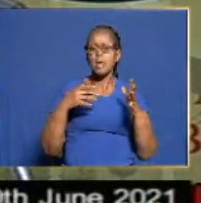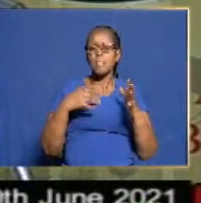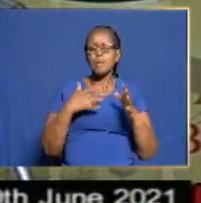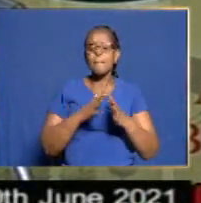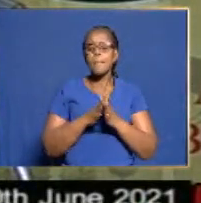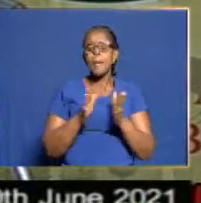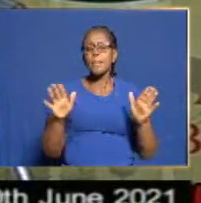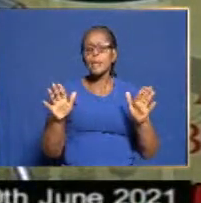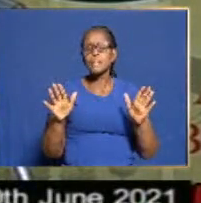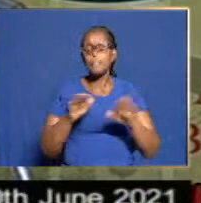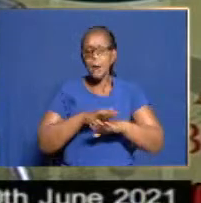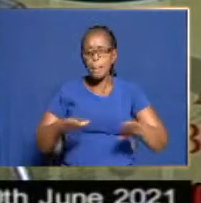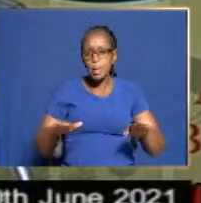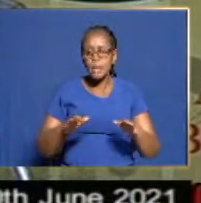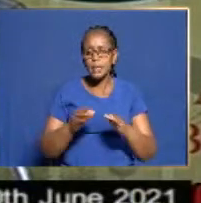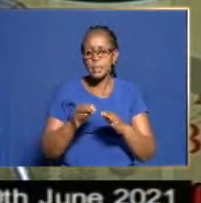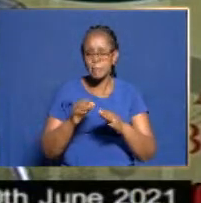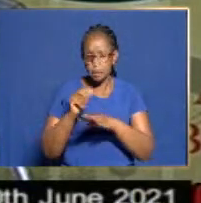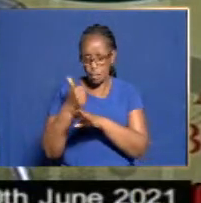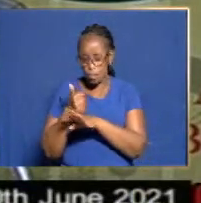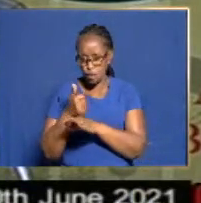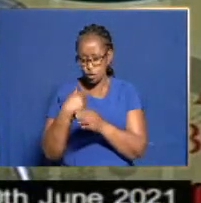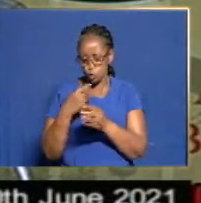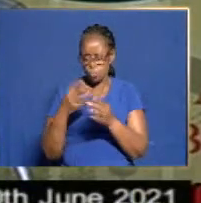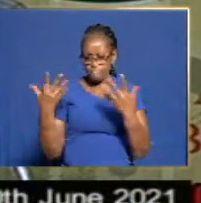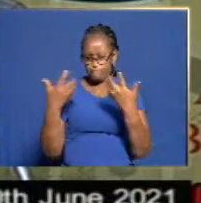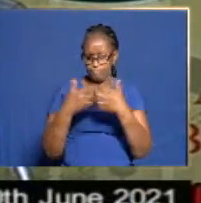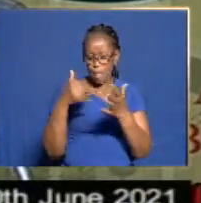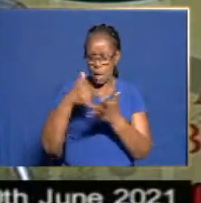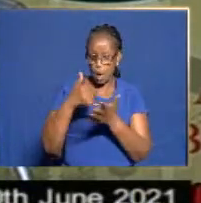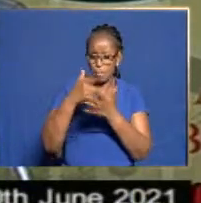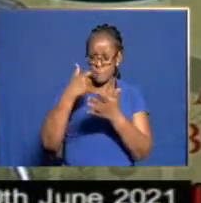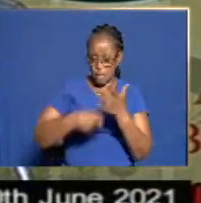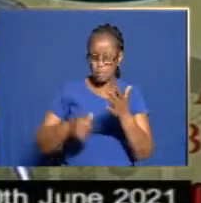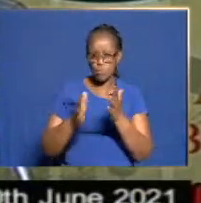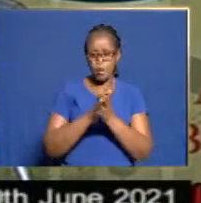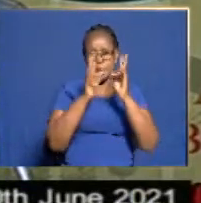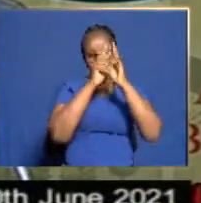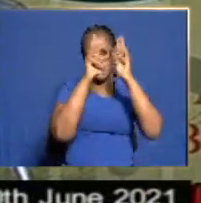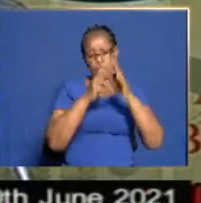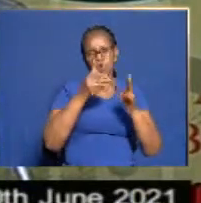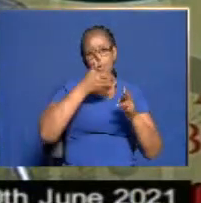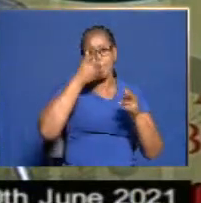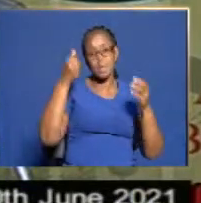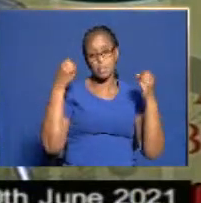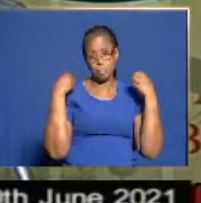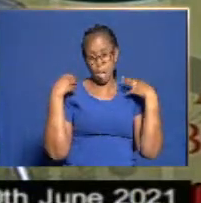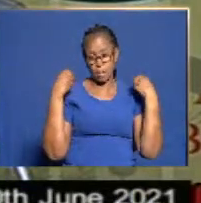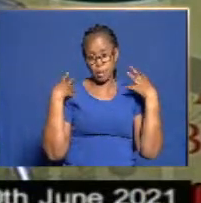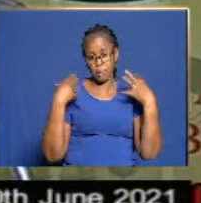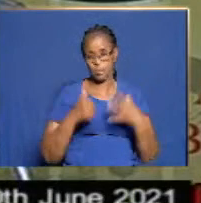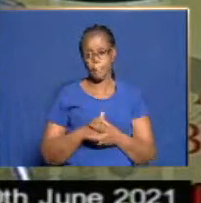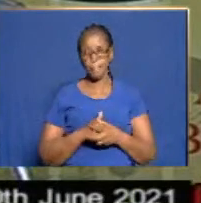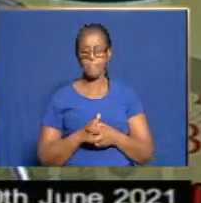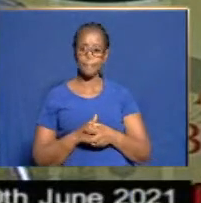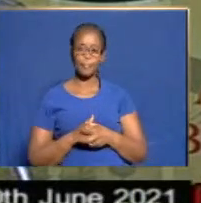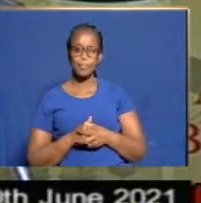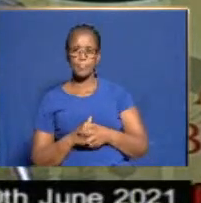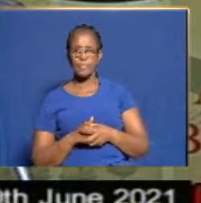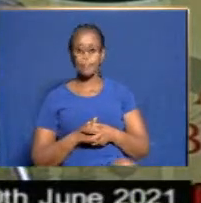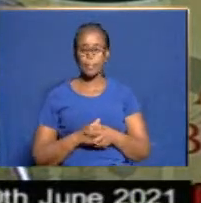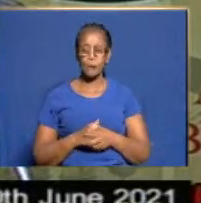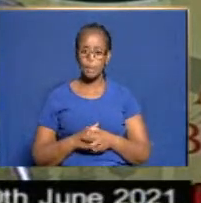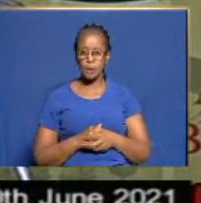so as to align the Income Tax Act with international best practice. Mr. Speaker,